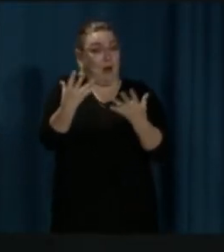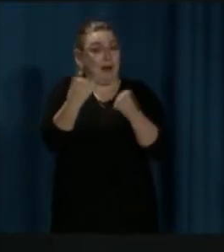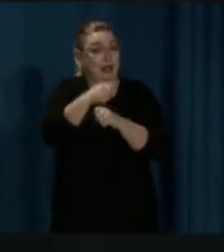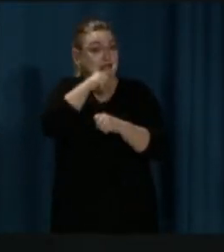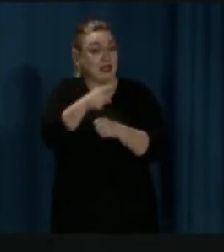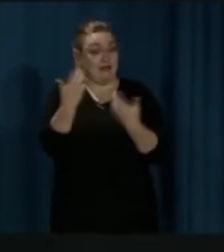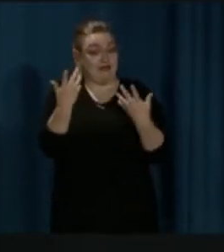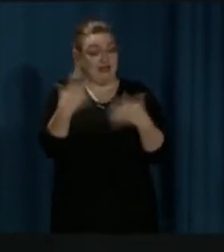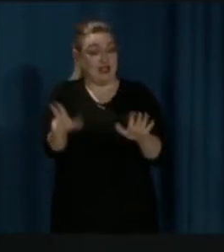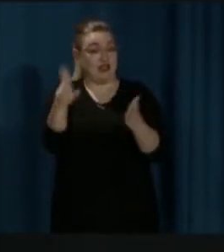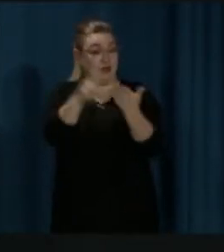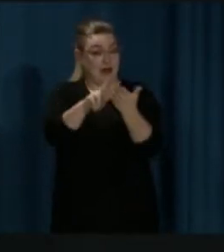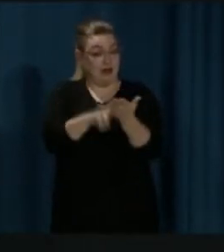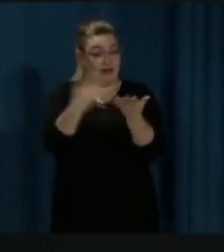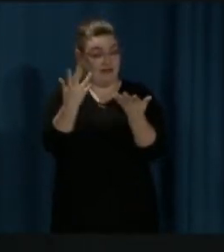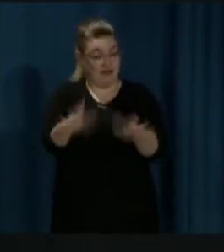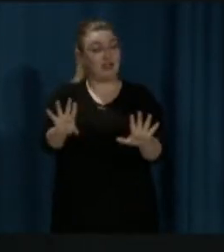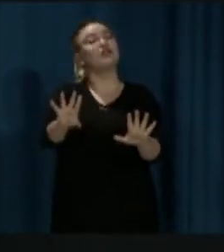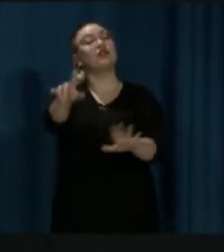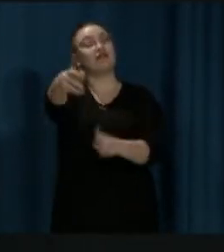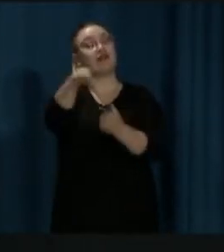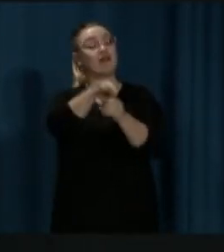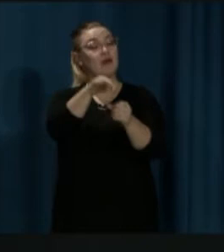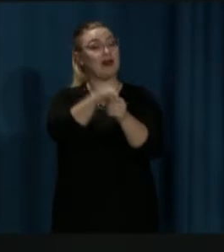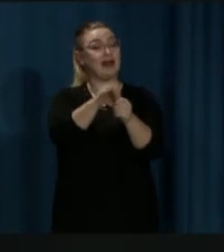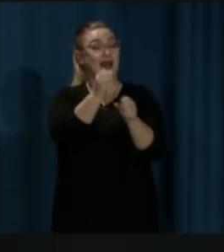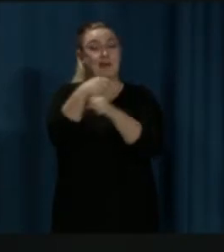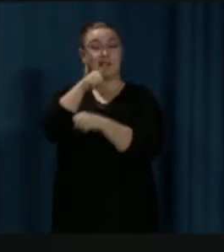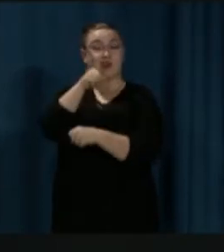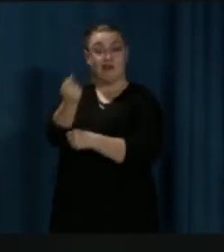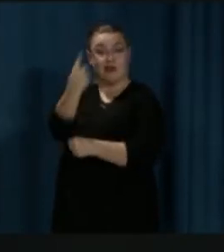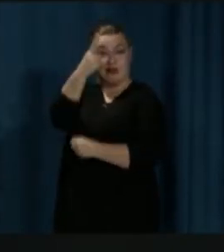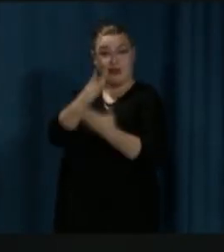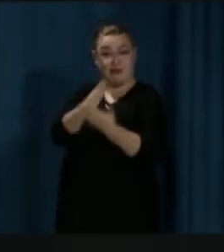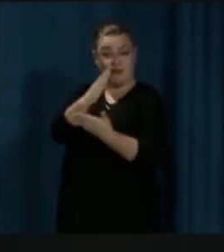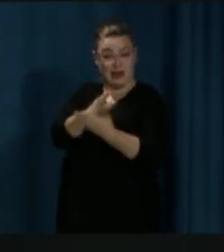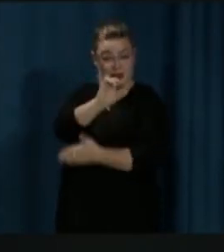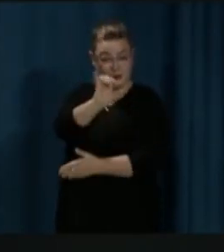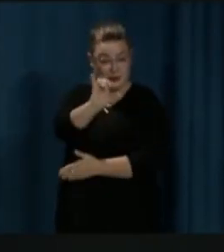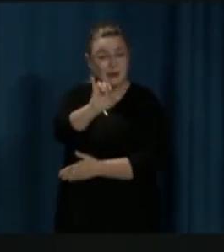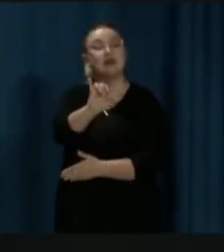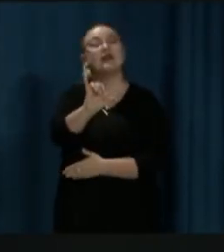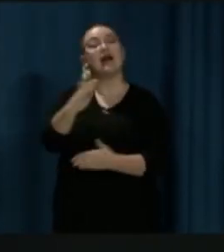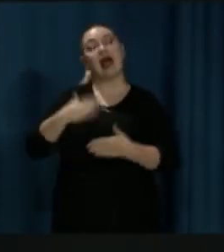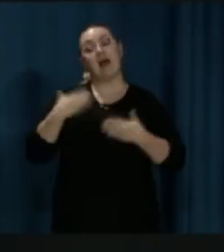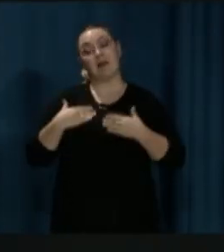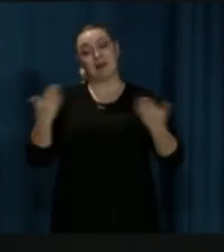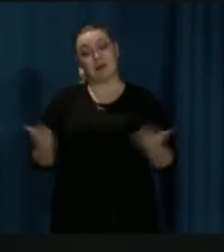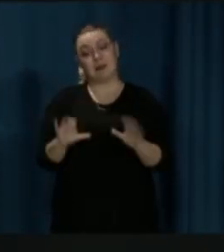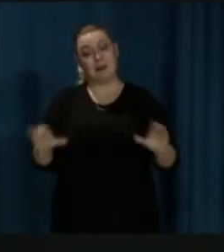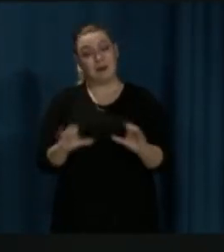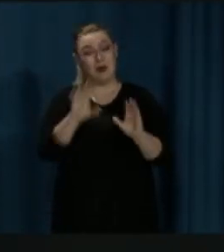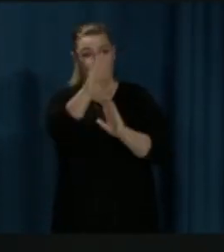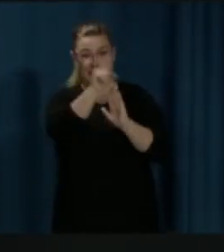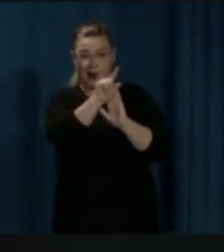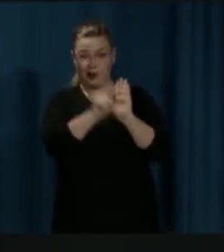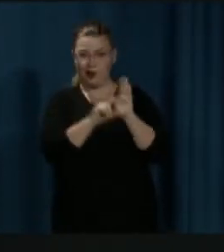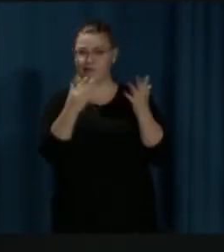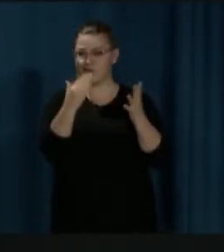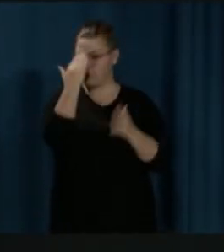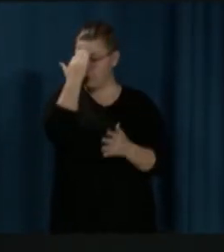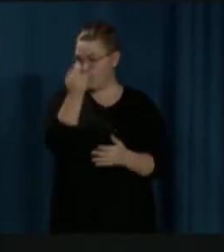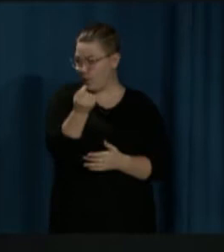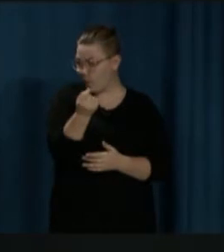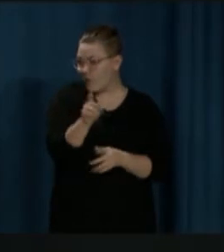and that we understand our rights as voters. So I'm glad that we're able to do this today. Of course, I've read a little bit about your background, and I see that you